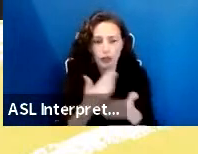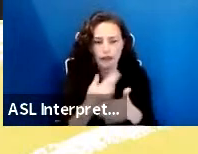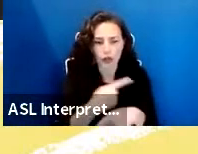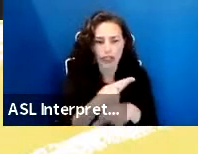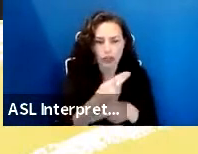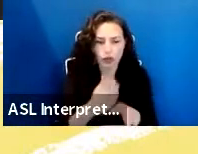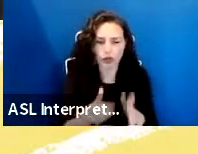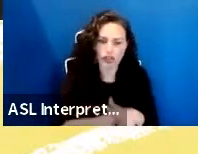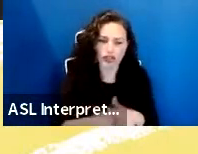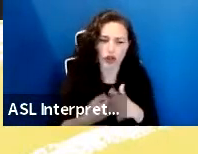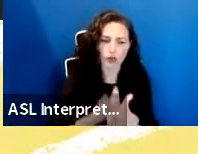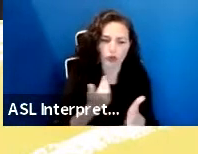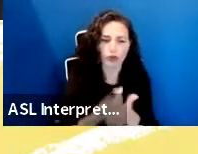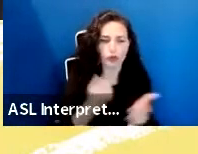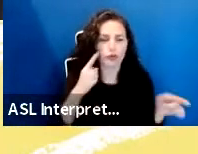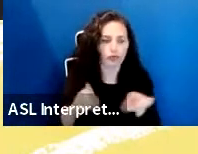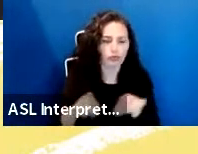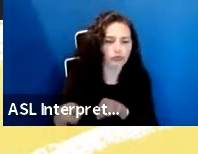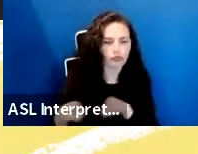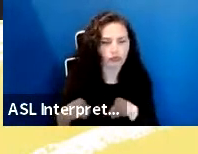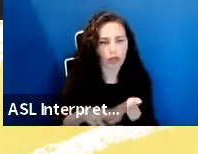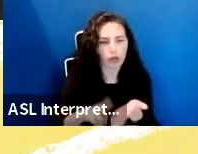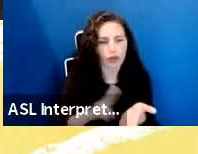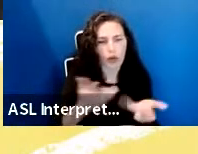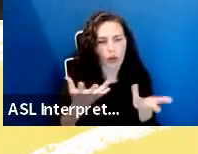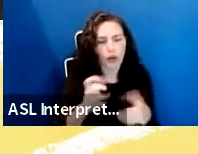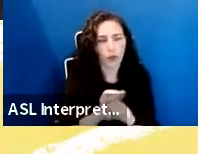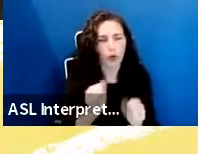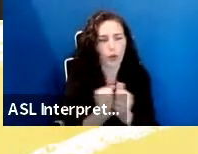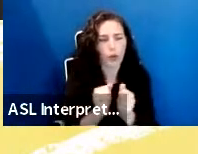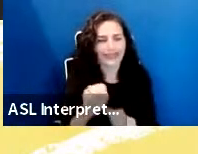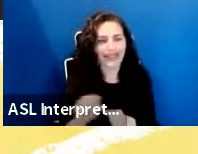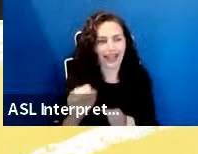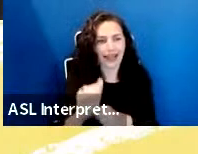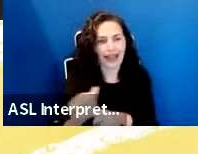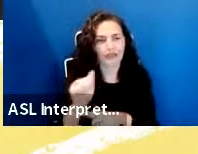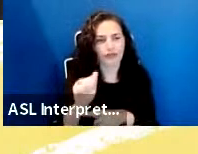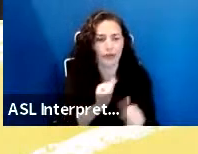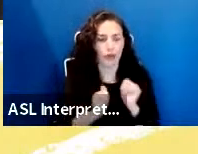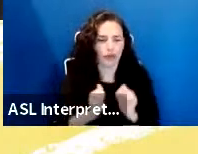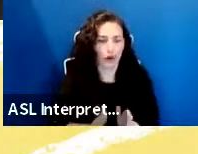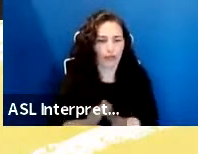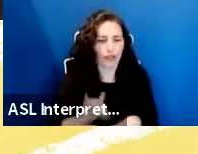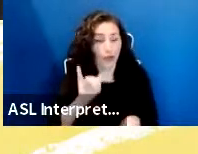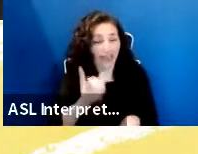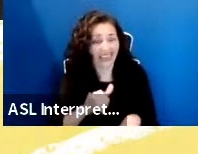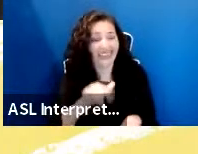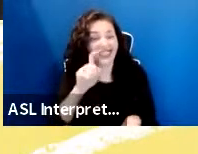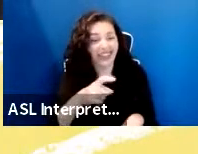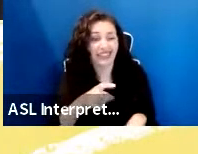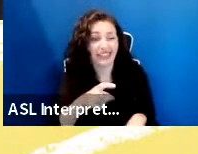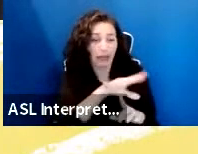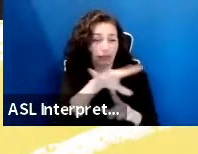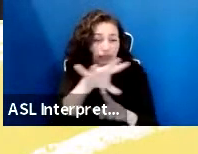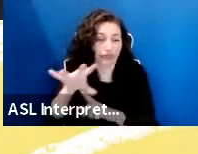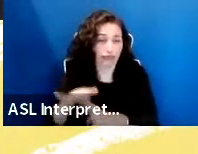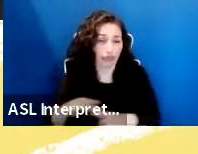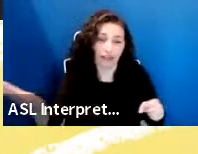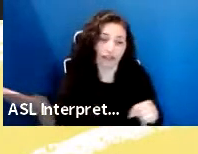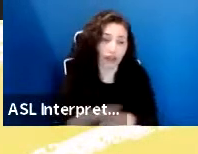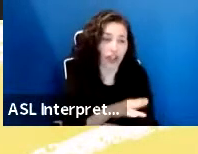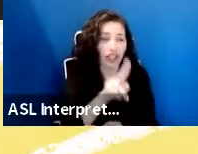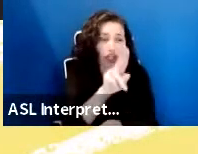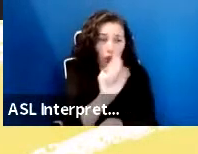work with SAG-AFTRA union performers. Some of the requisites is that this agreement for this shooting has to be placed entirely in the